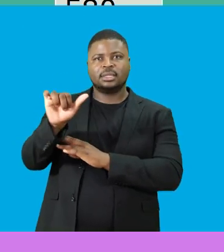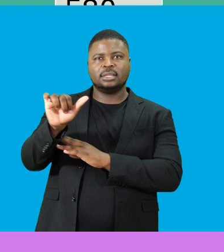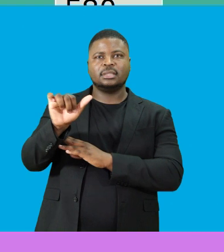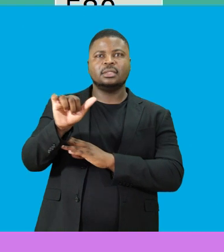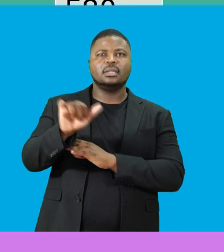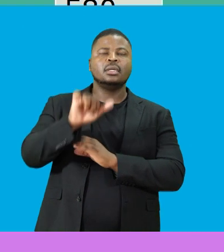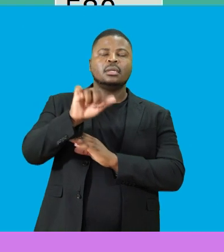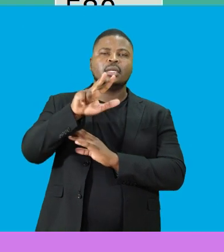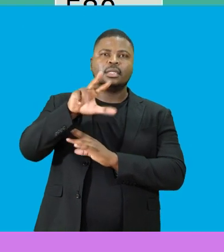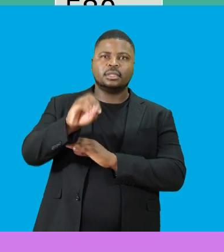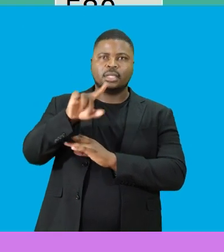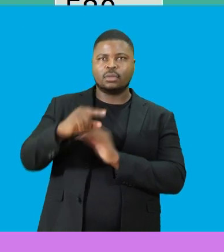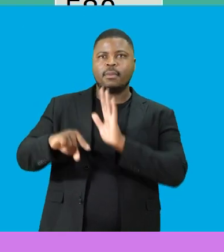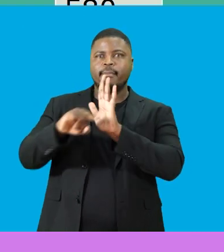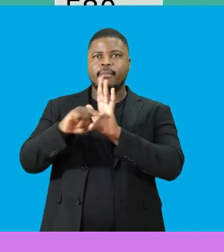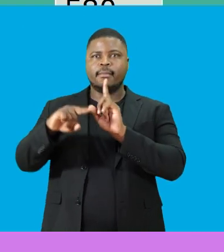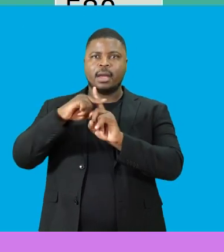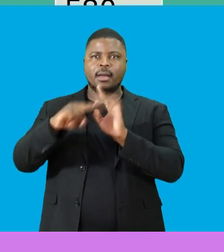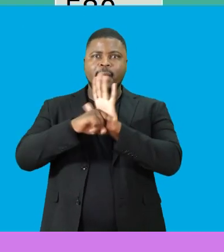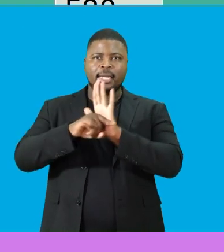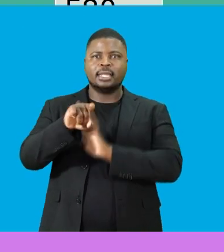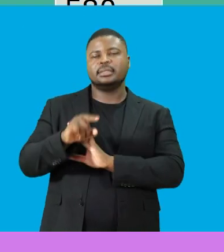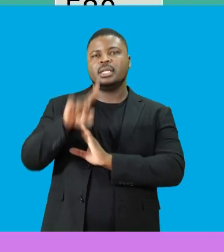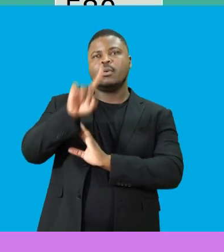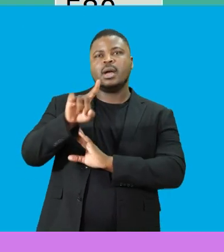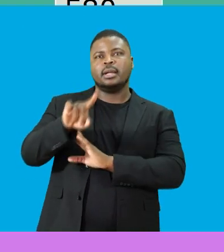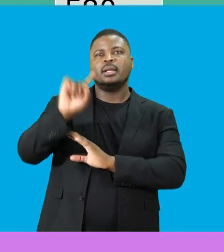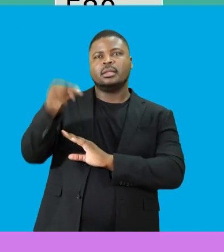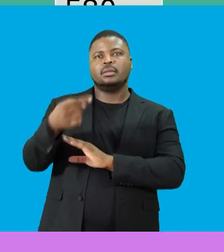1,680 minus 1,344. We get